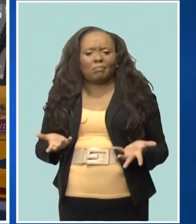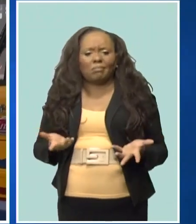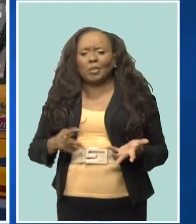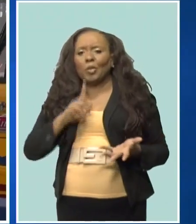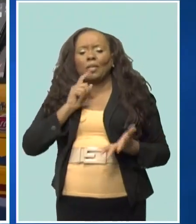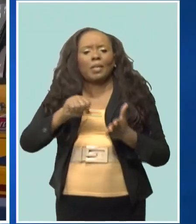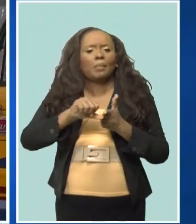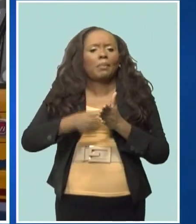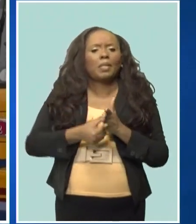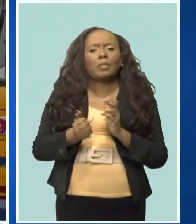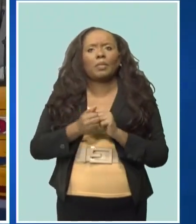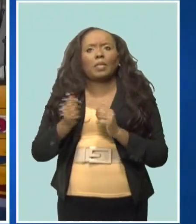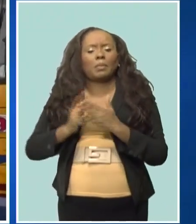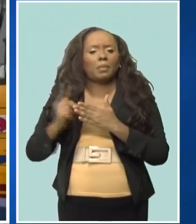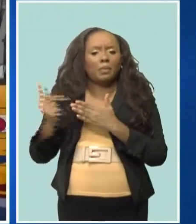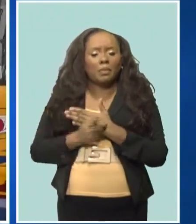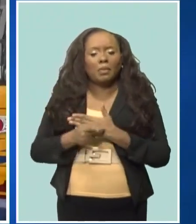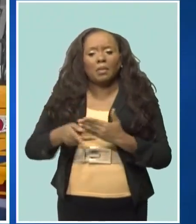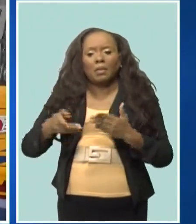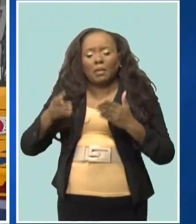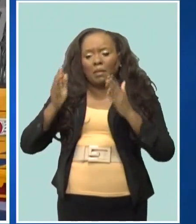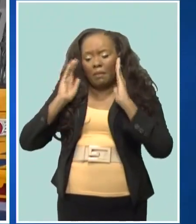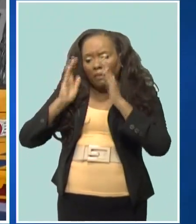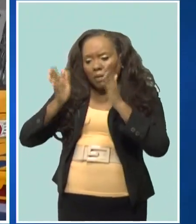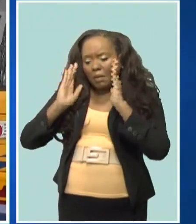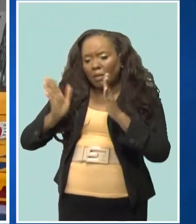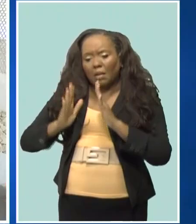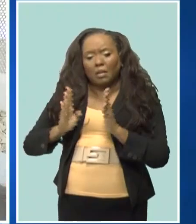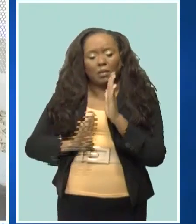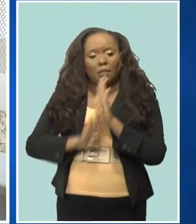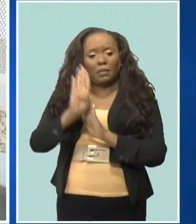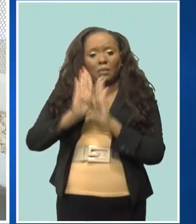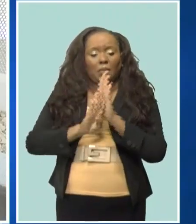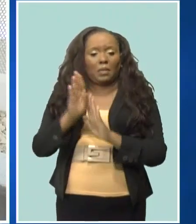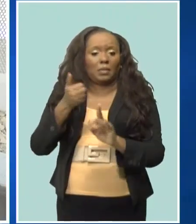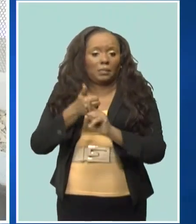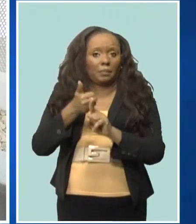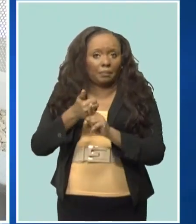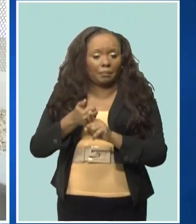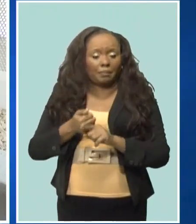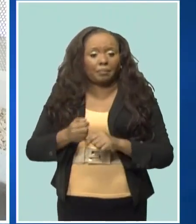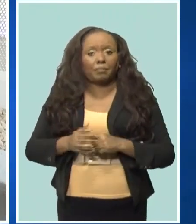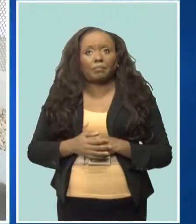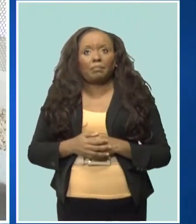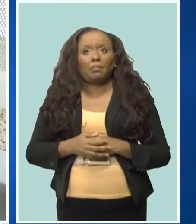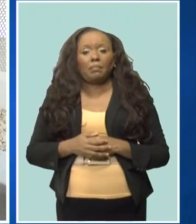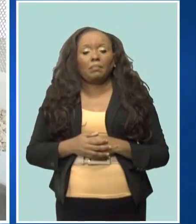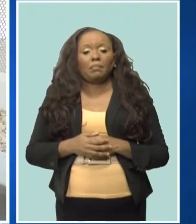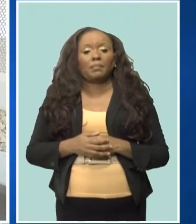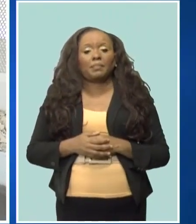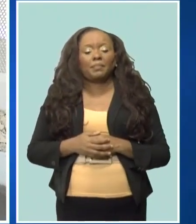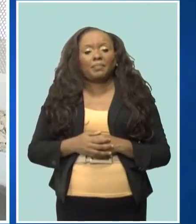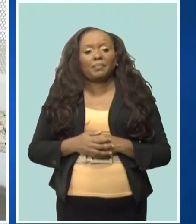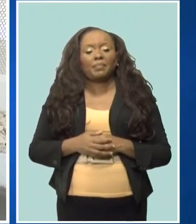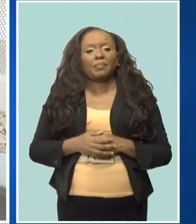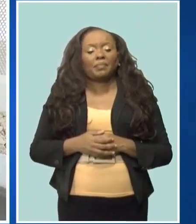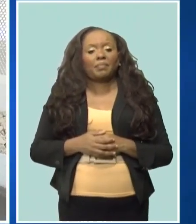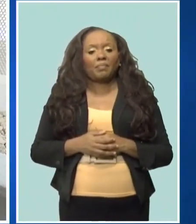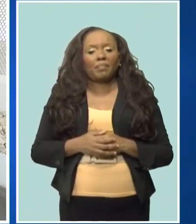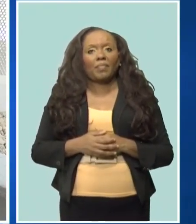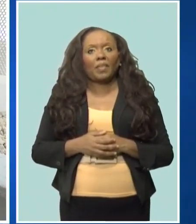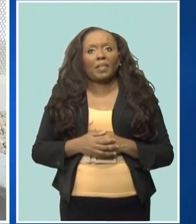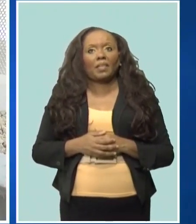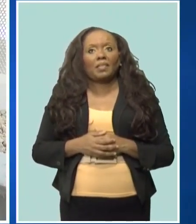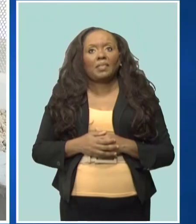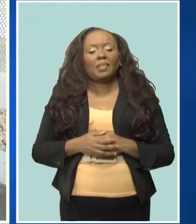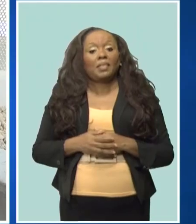of participants to focus on self-development. It teaches you that there's a lot of different courses out there that I